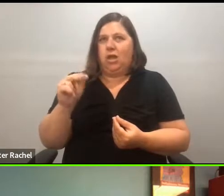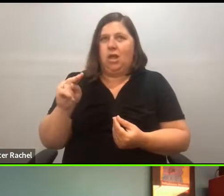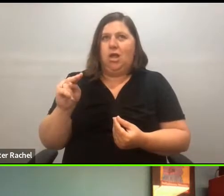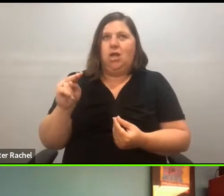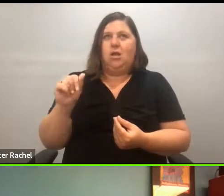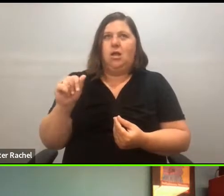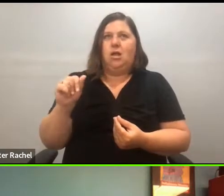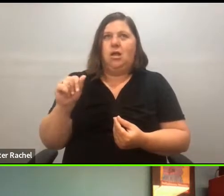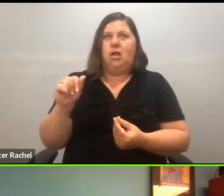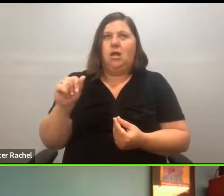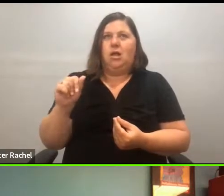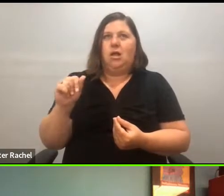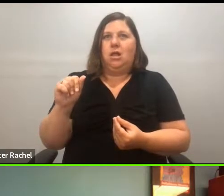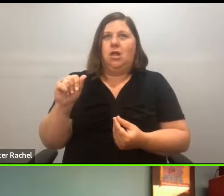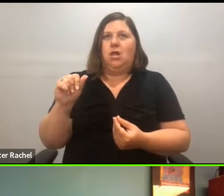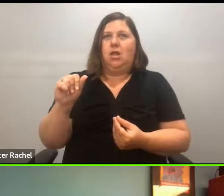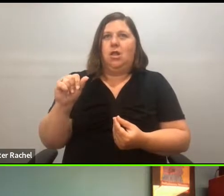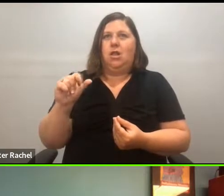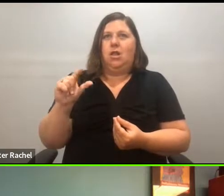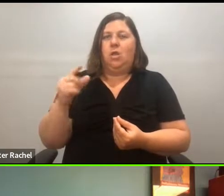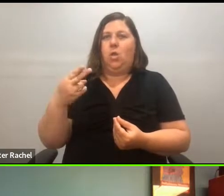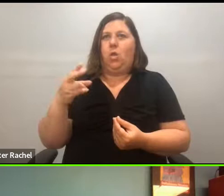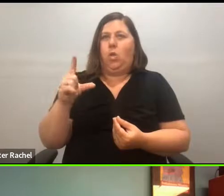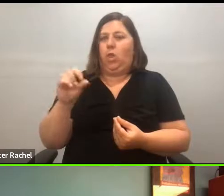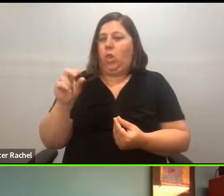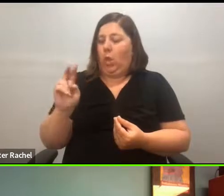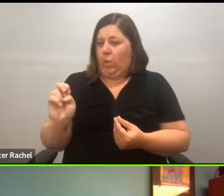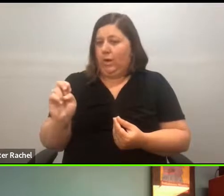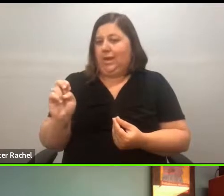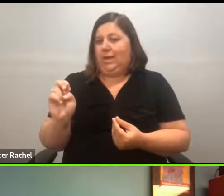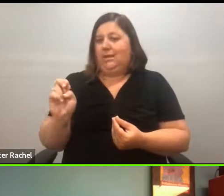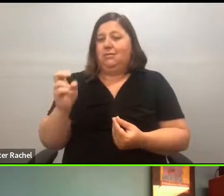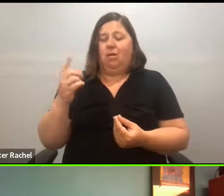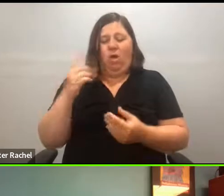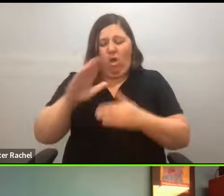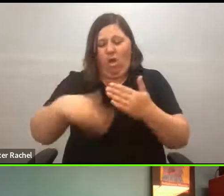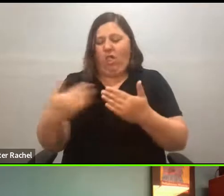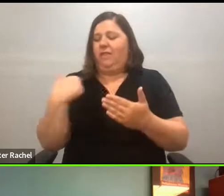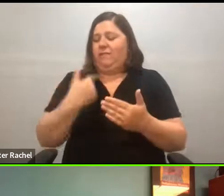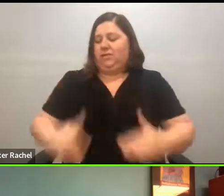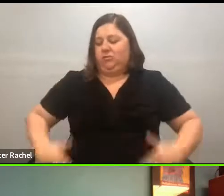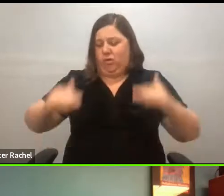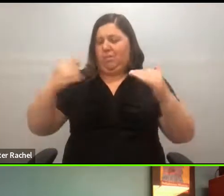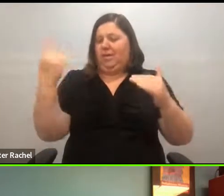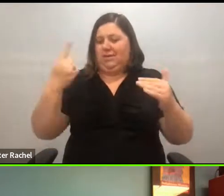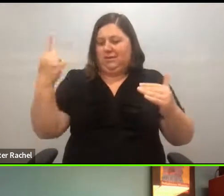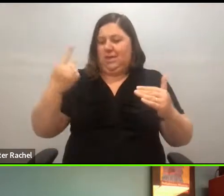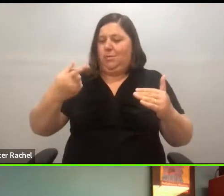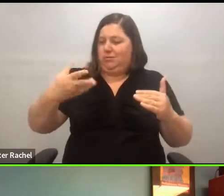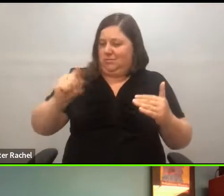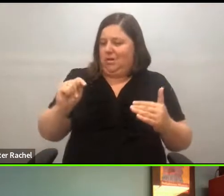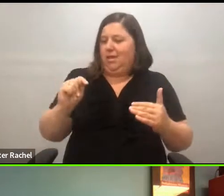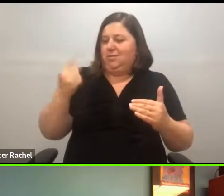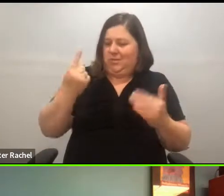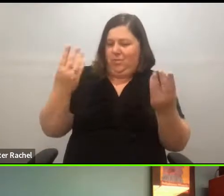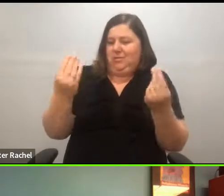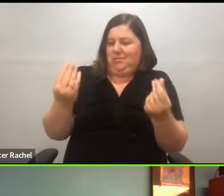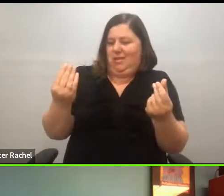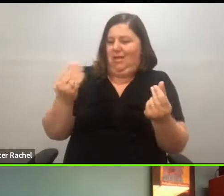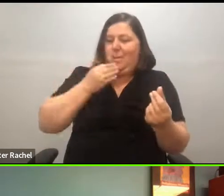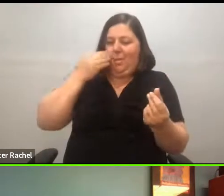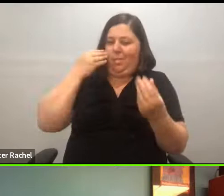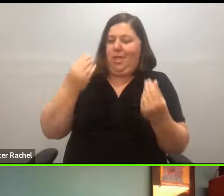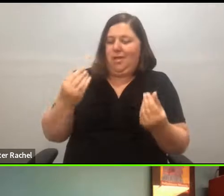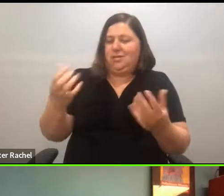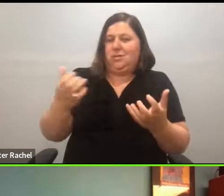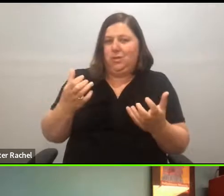someone's traditional homeland. Maybe very few of us here on our own homelands, but all of us were guests on someone's land, right? So I